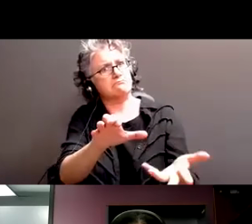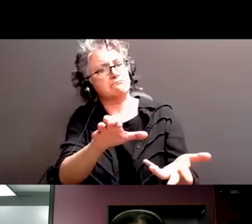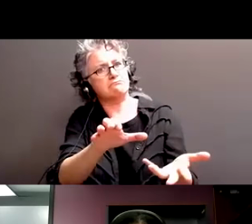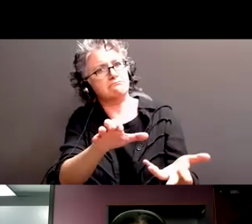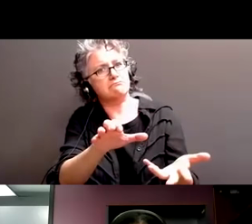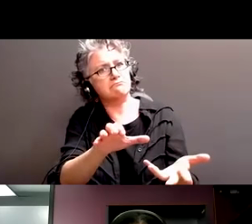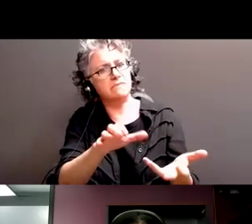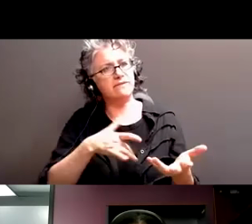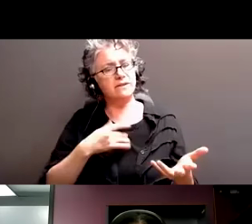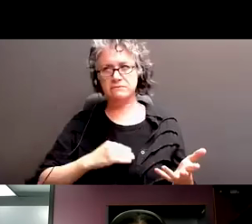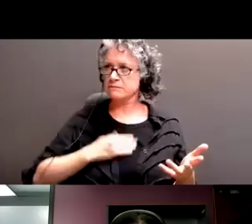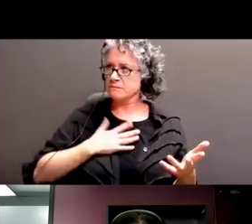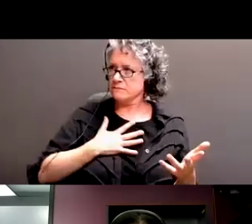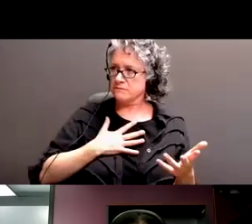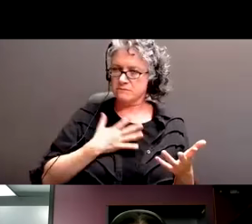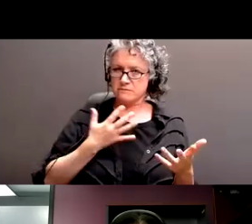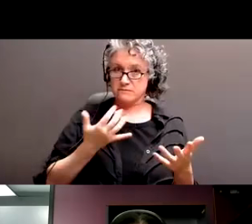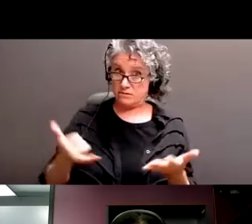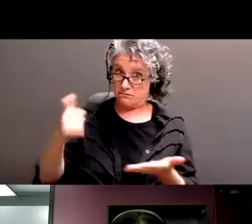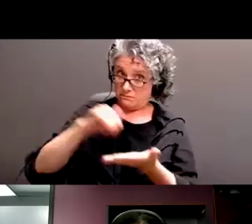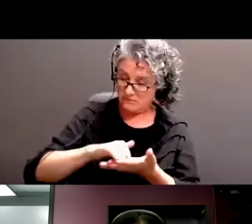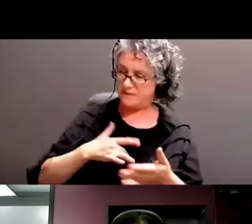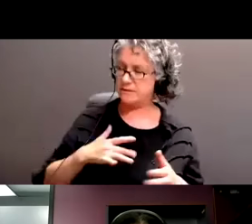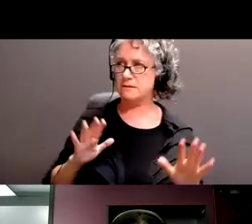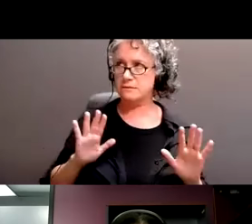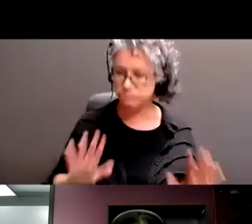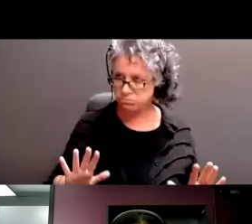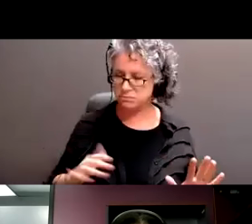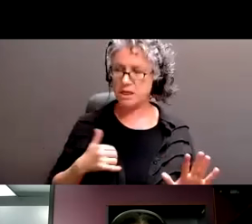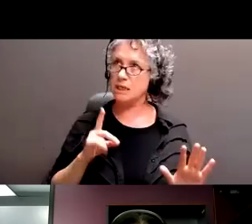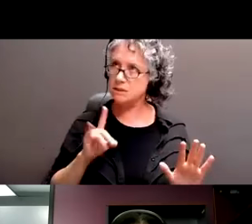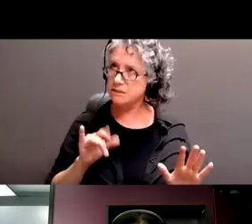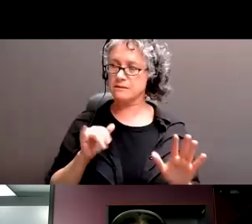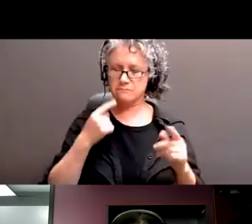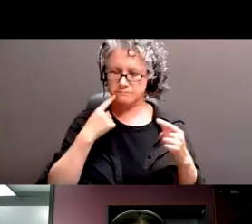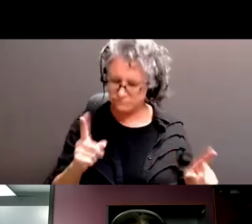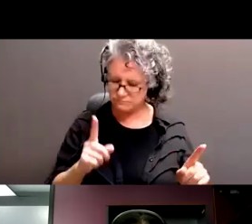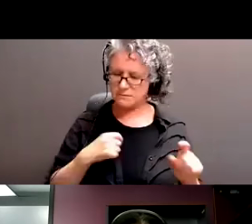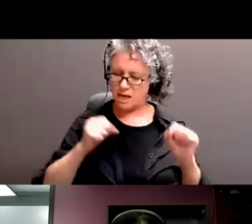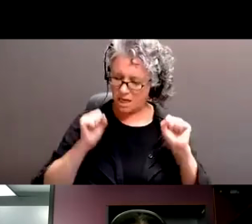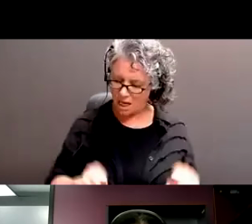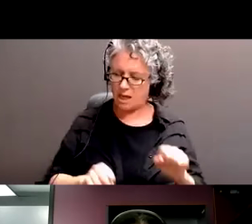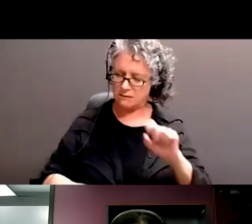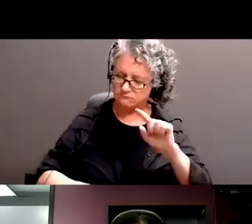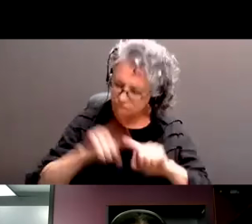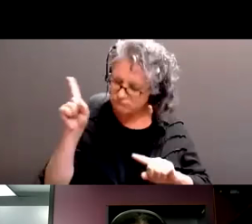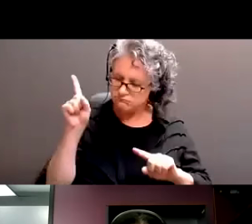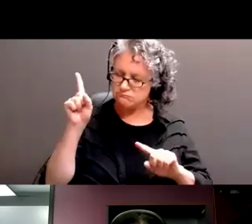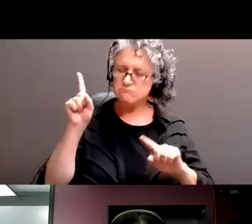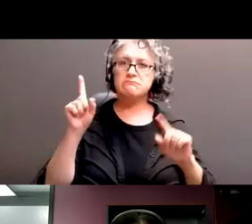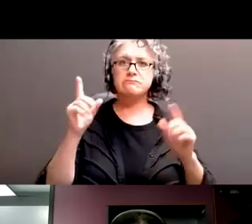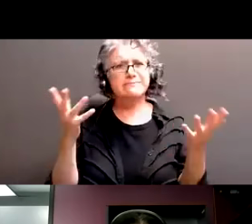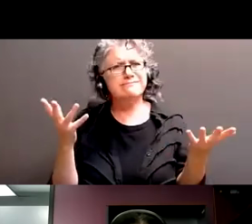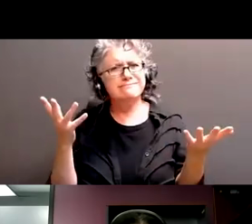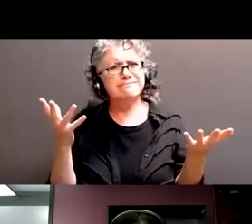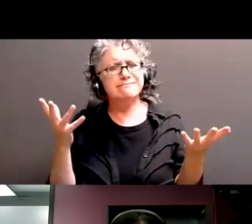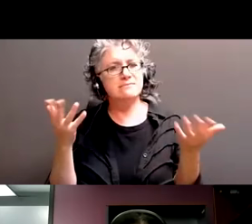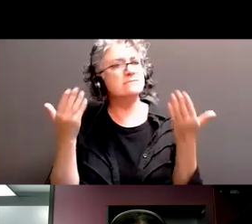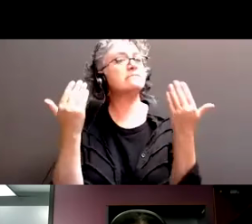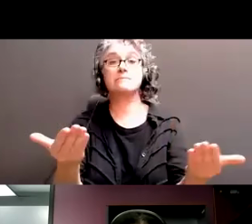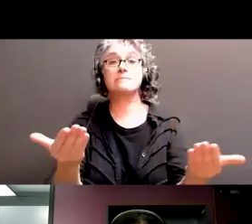to empower you. So by the time you end the phone call, you feel like you can do this. You got this. And go for